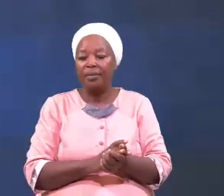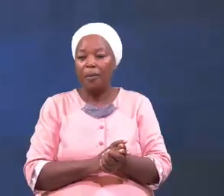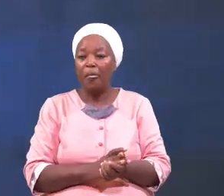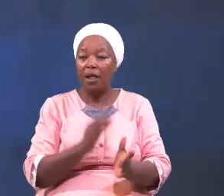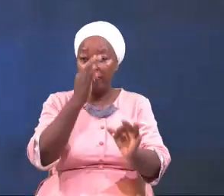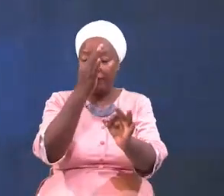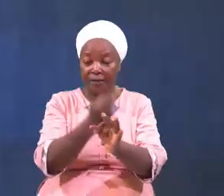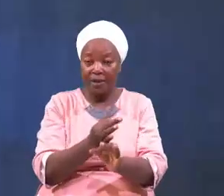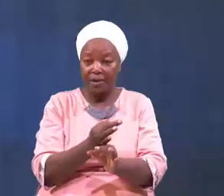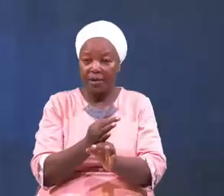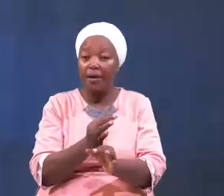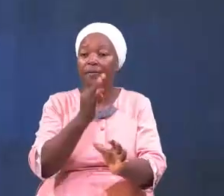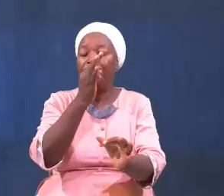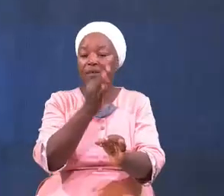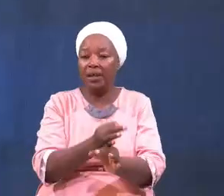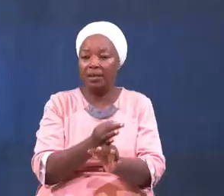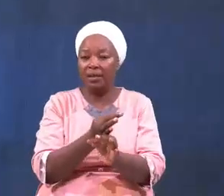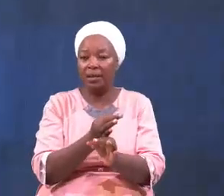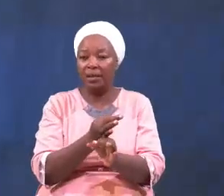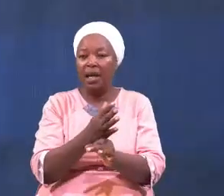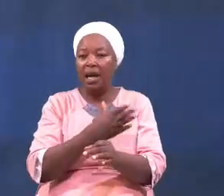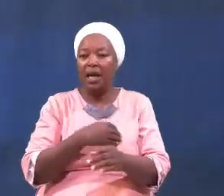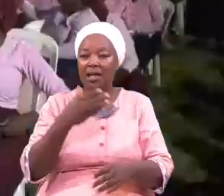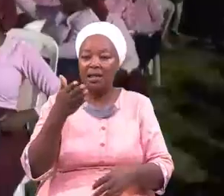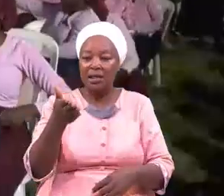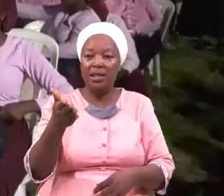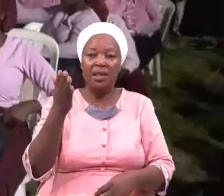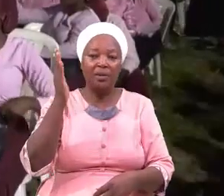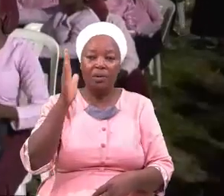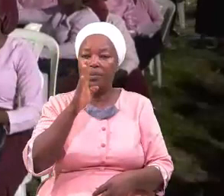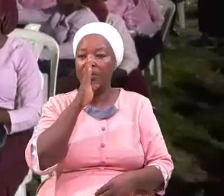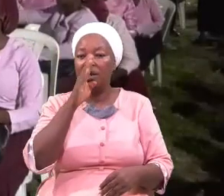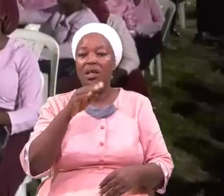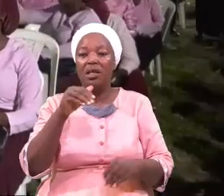Faith. Faith. And there will be heaven at last.